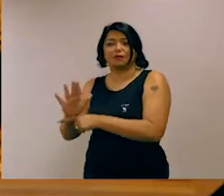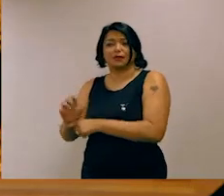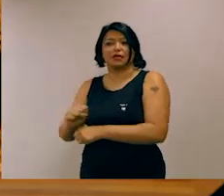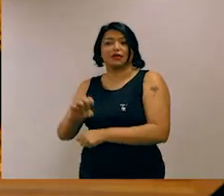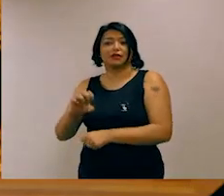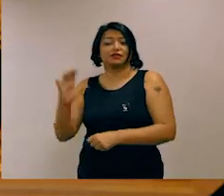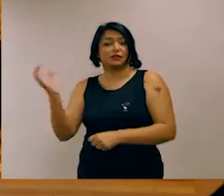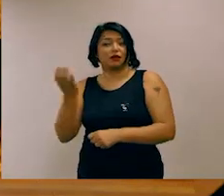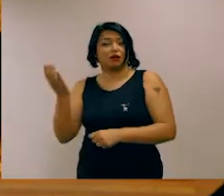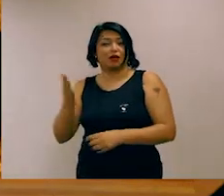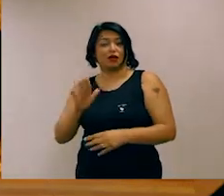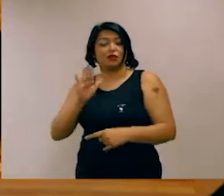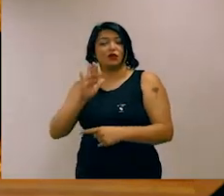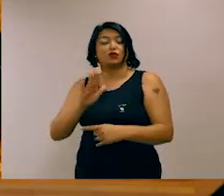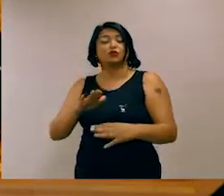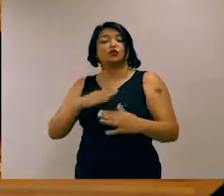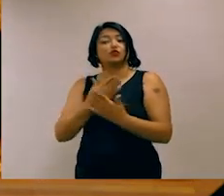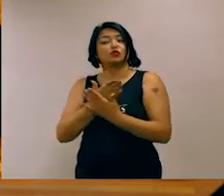What I have? Okay, so